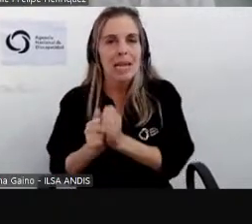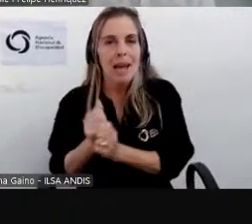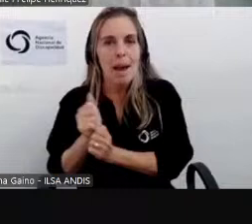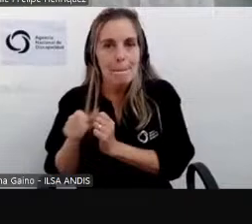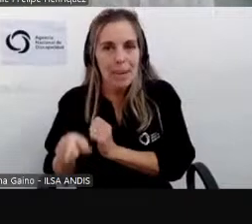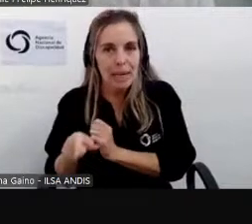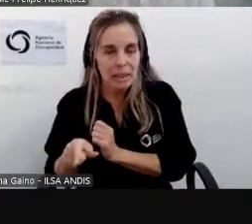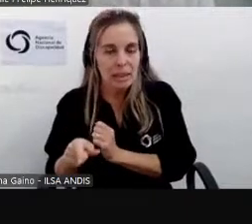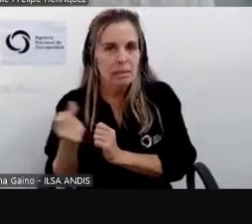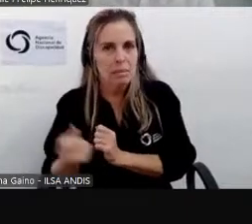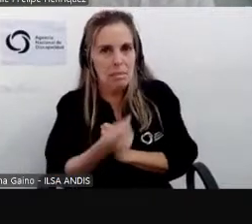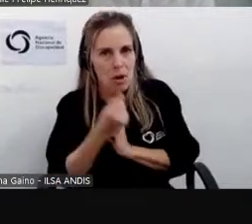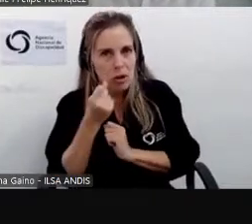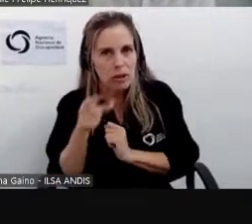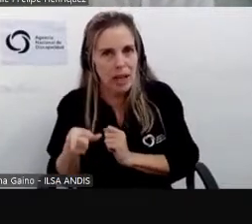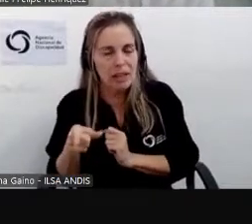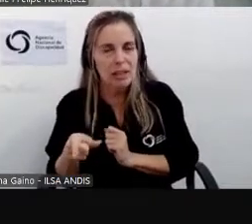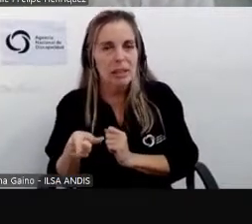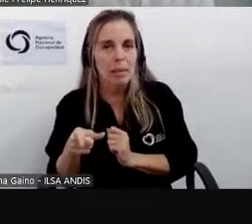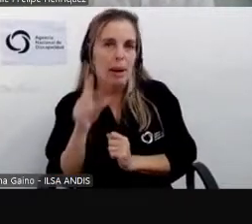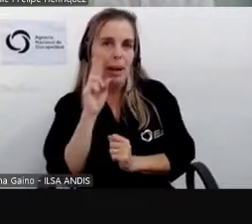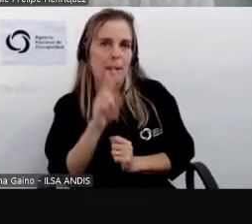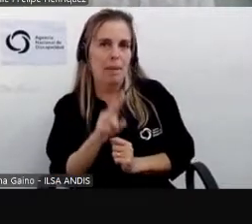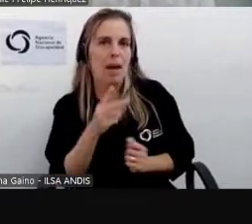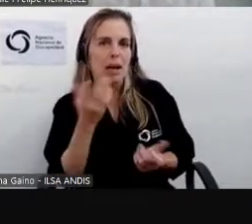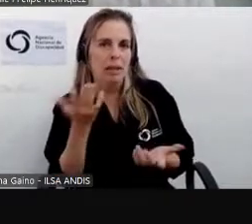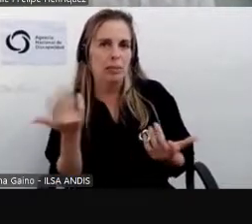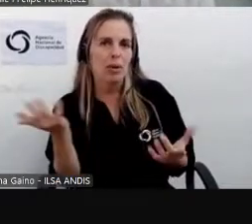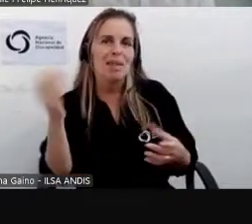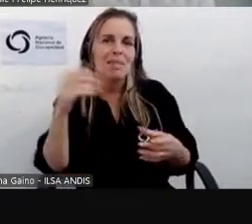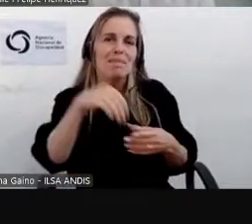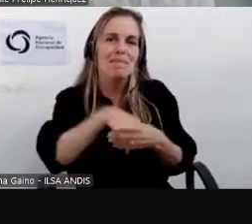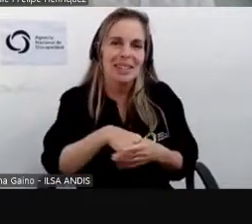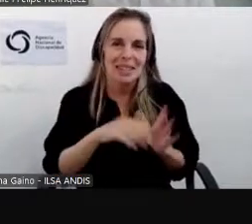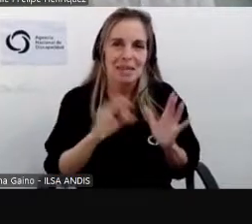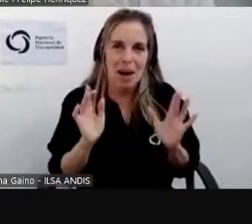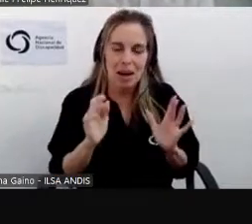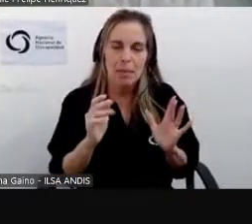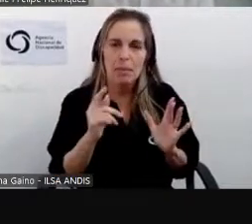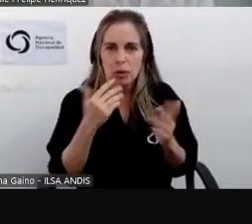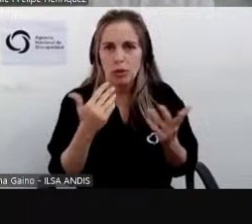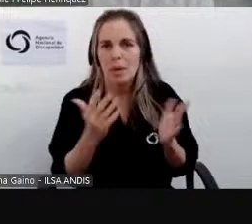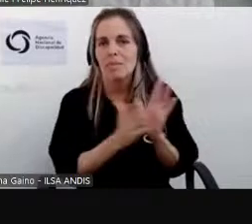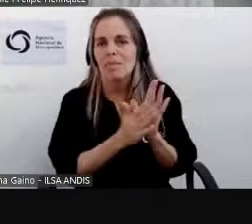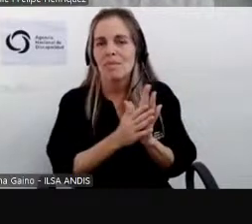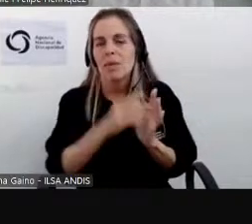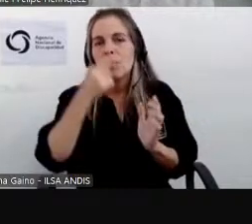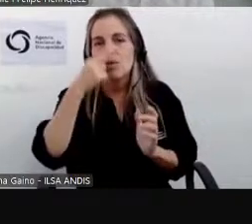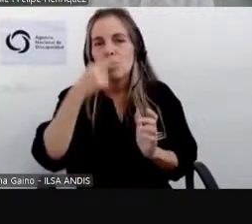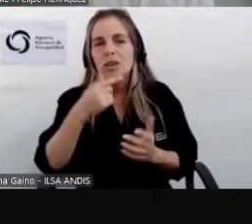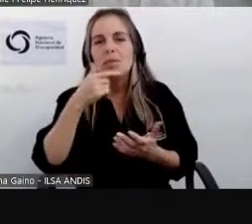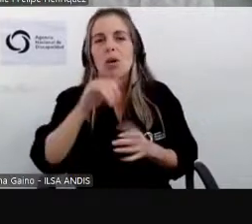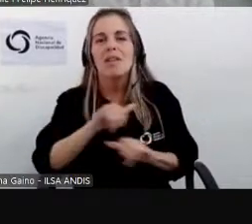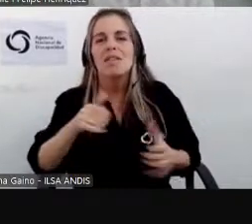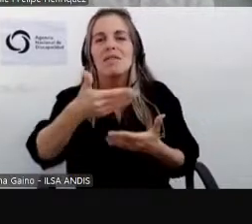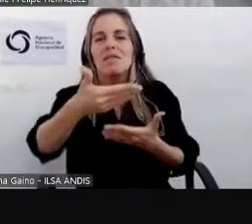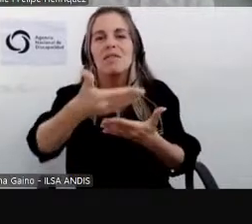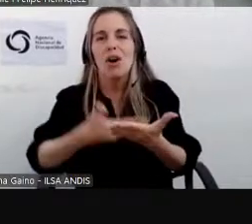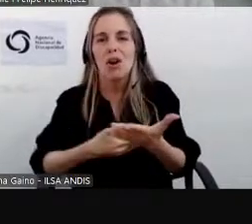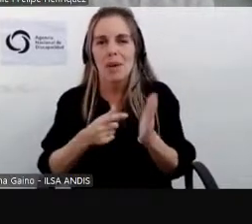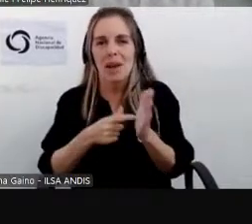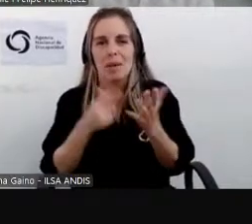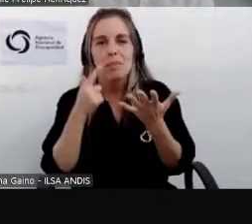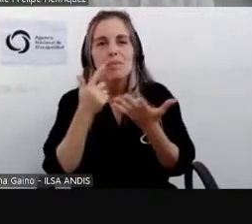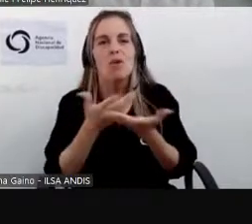because their participation or failure to participate, or the way in which they participate, will be included in